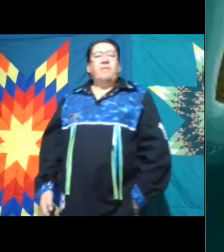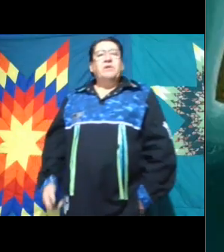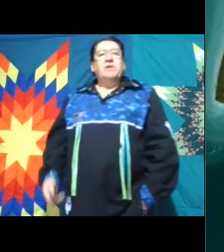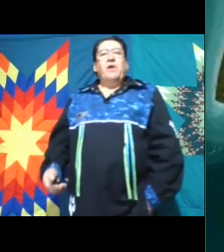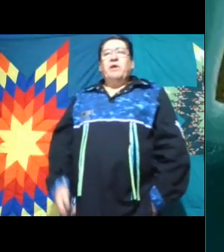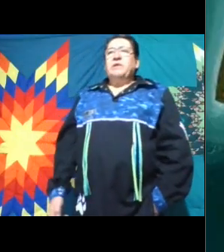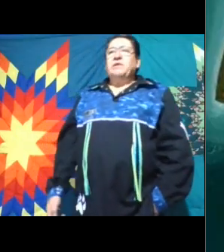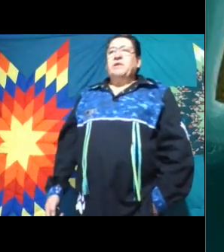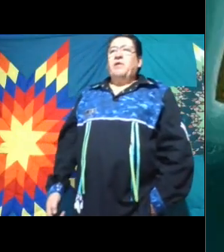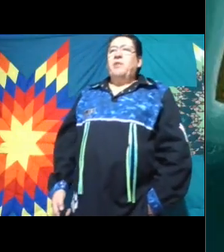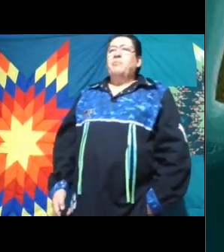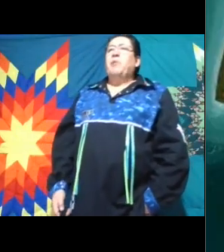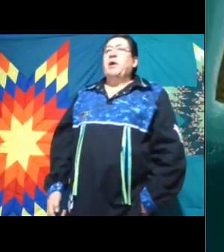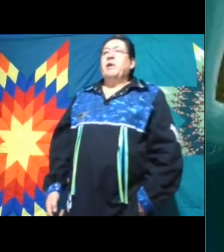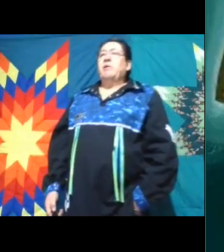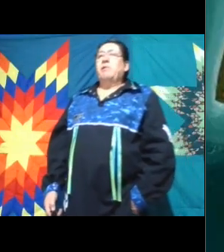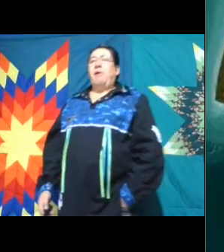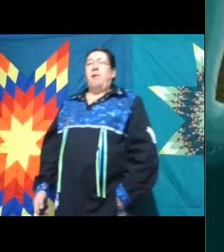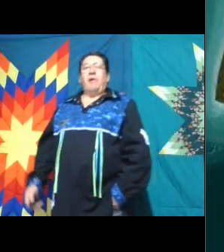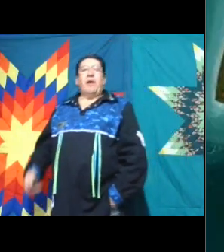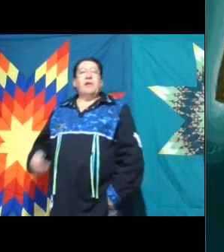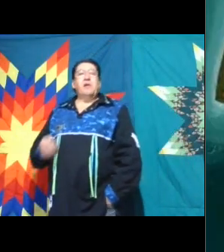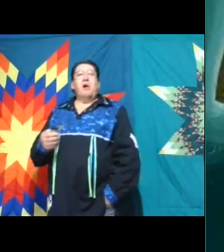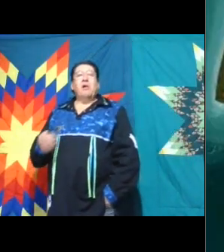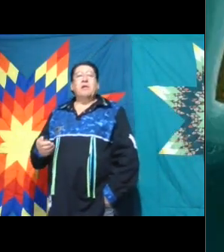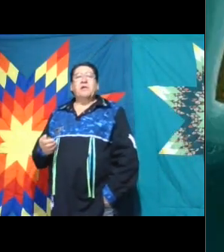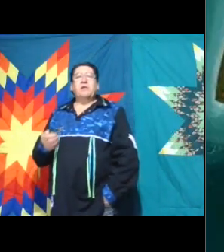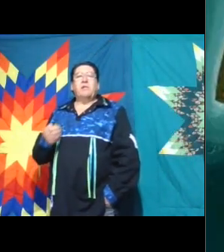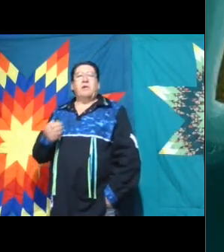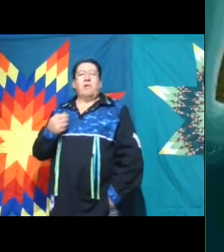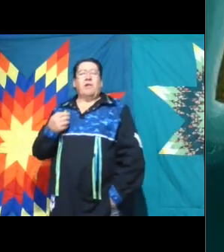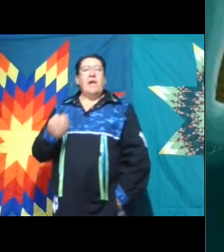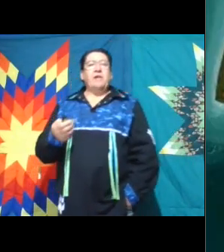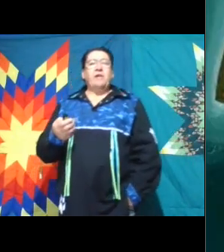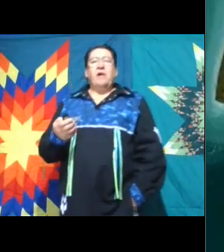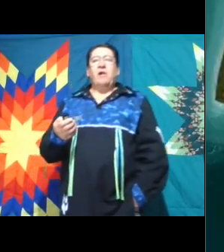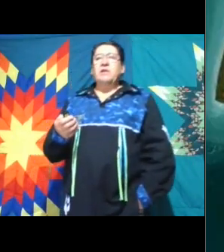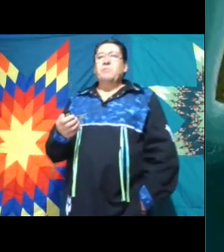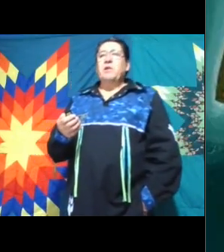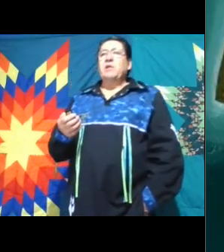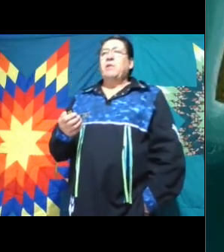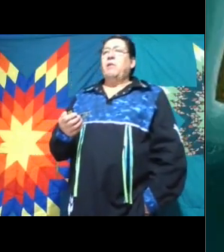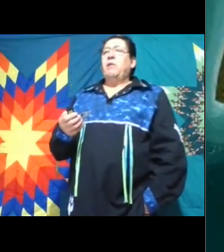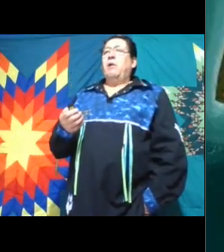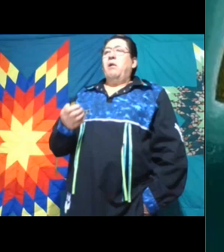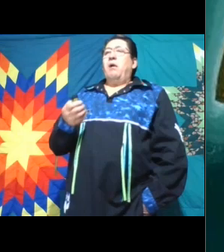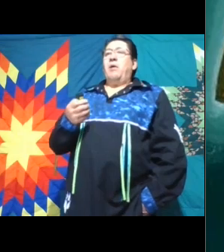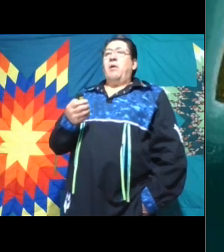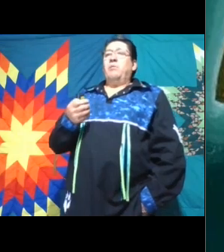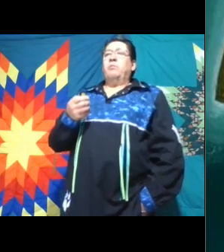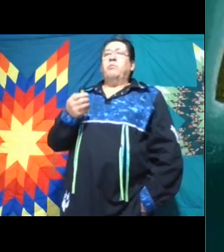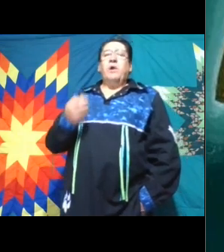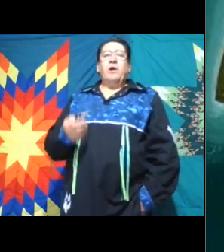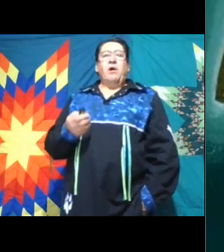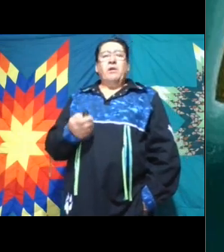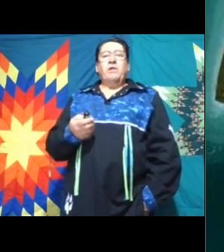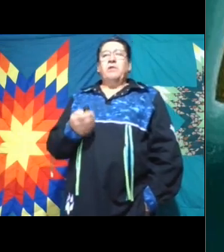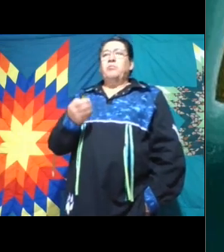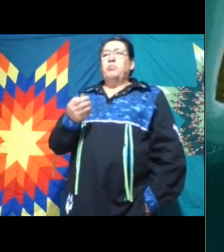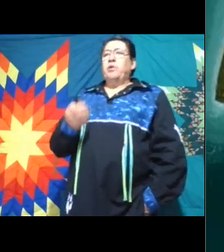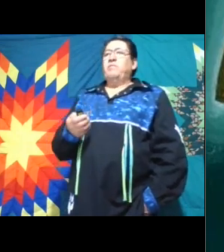So first off, we always start off by acknowledging our land acknowledgement. What